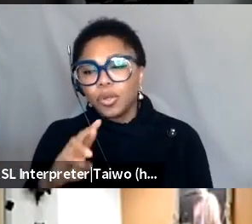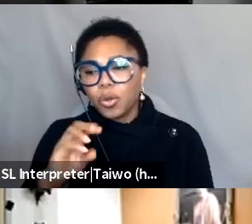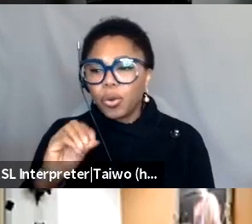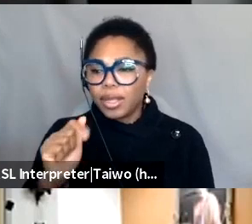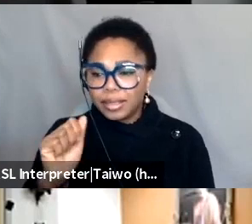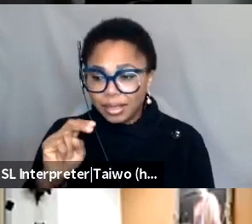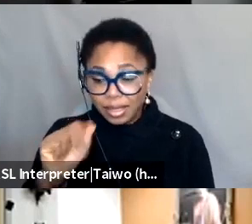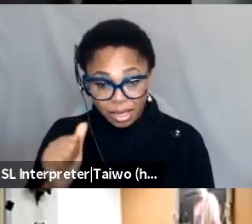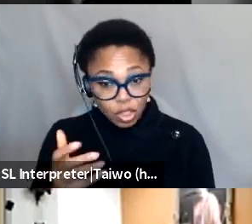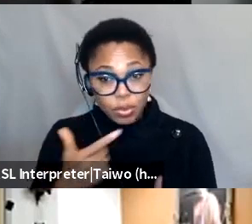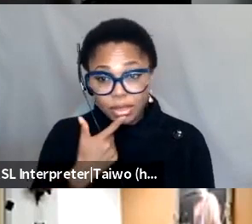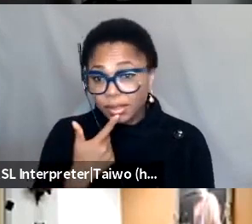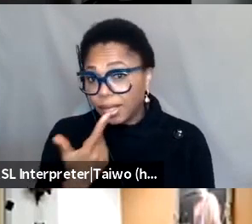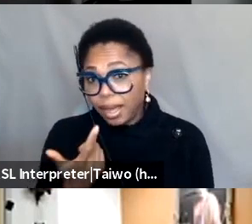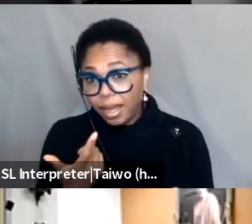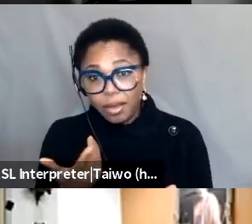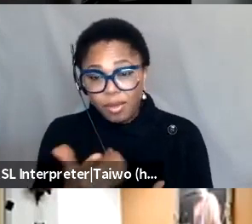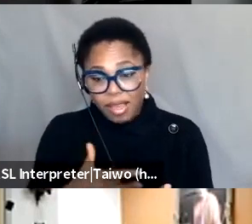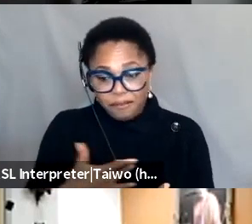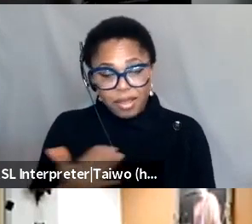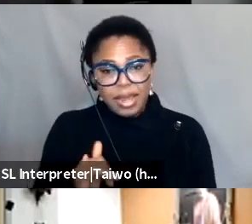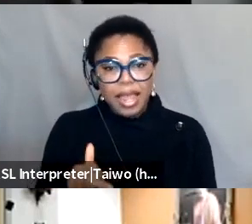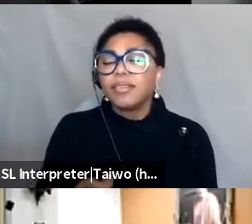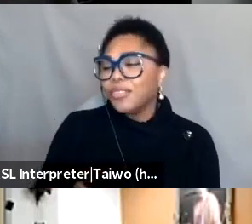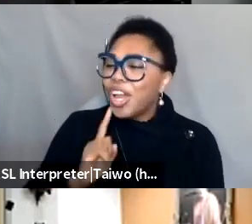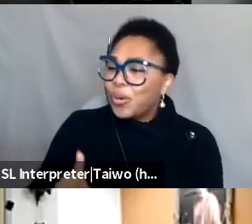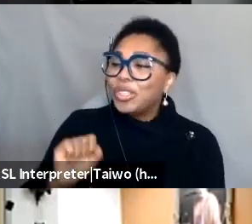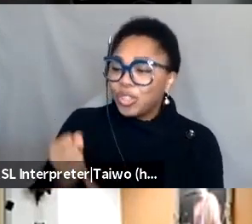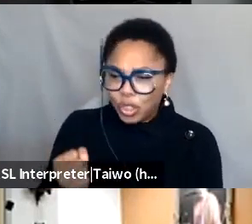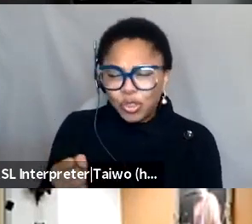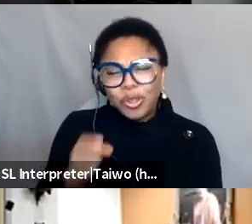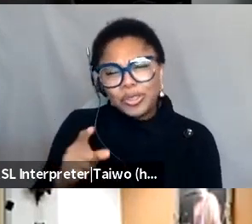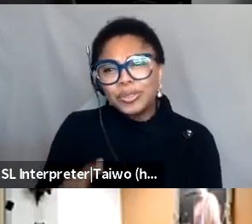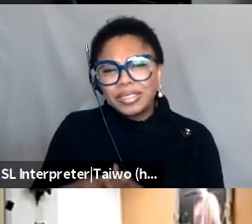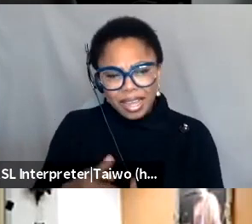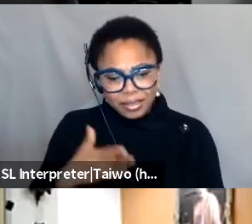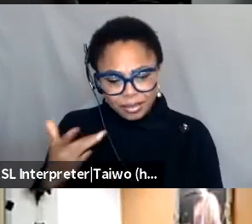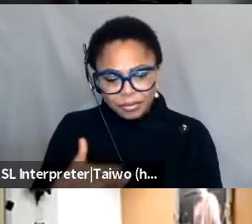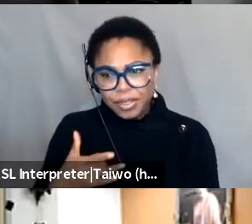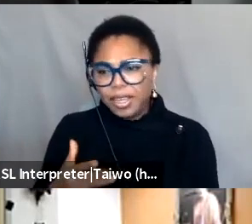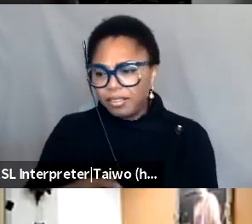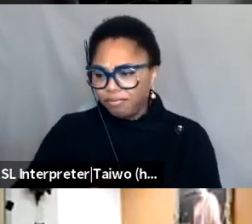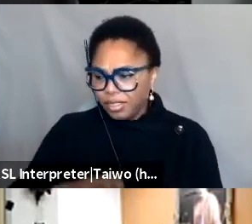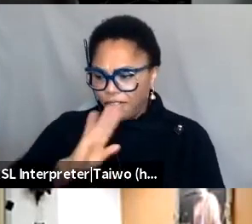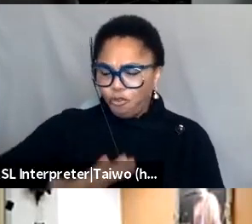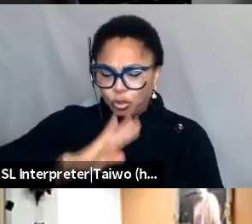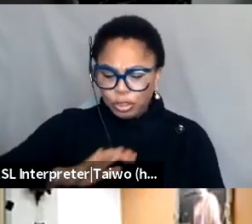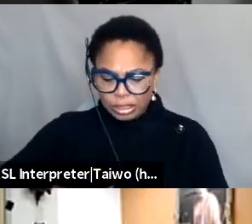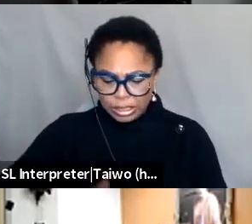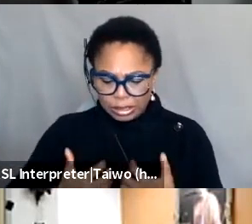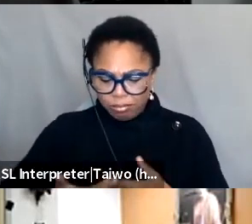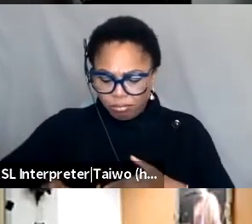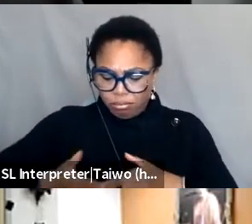Well, in a real situation, it's, you know, you begin to feel that frustration and anger start to